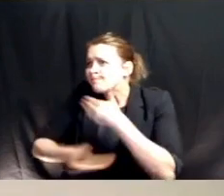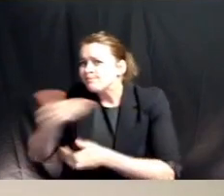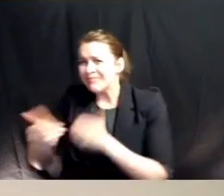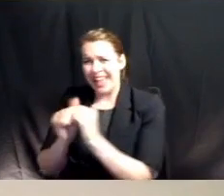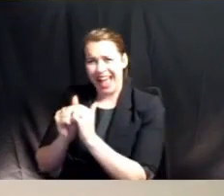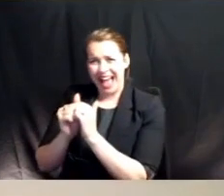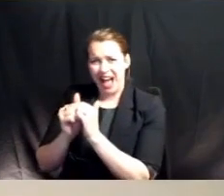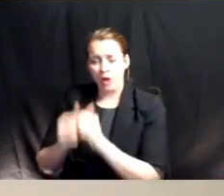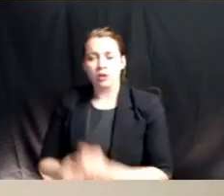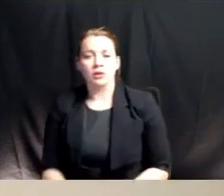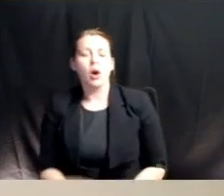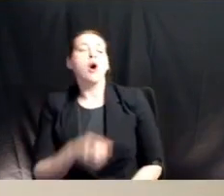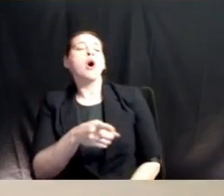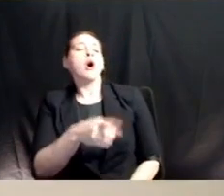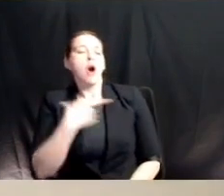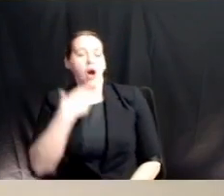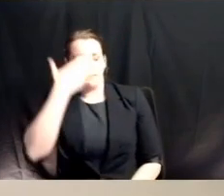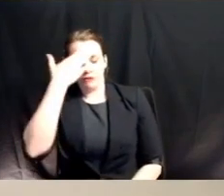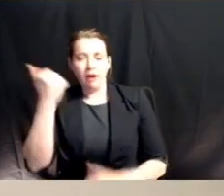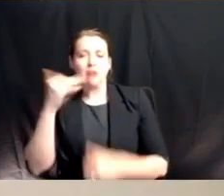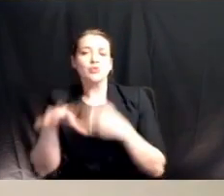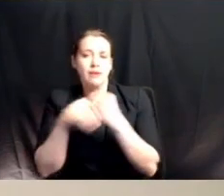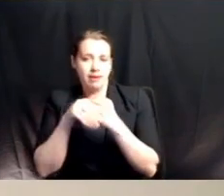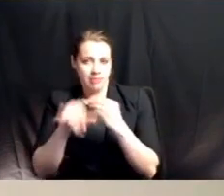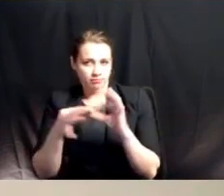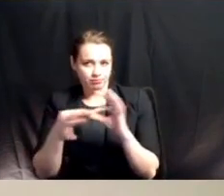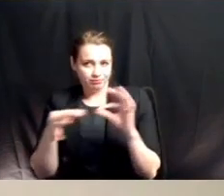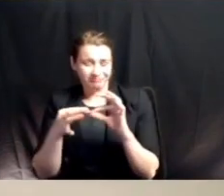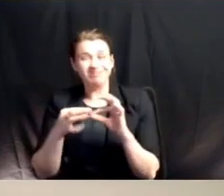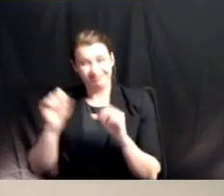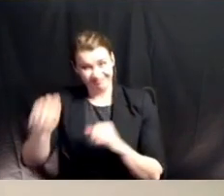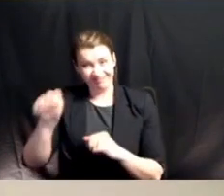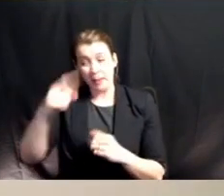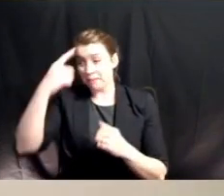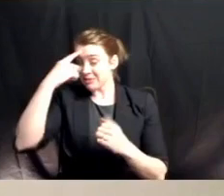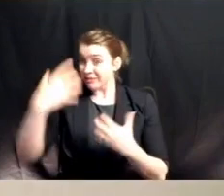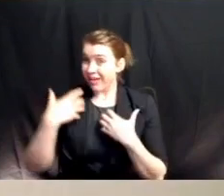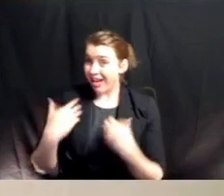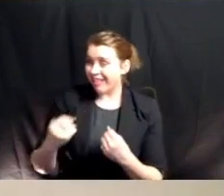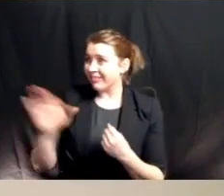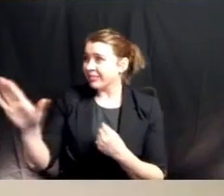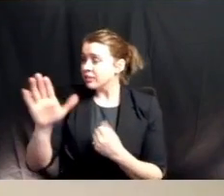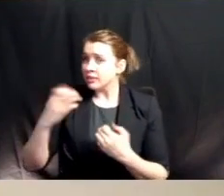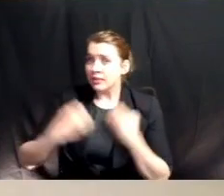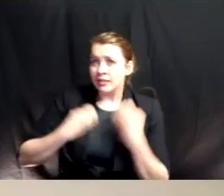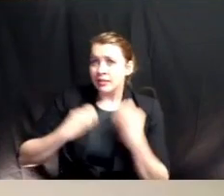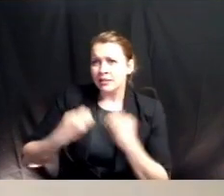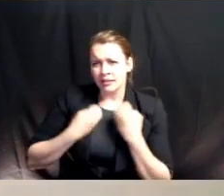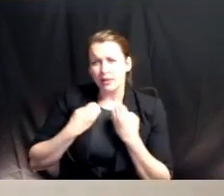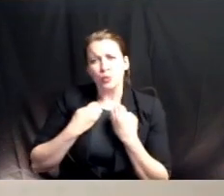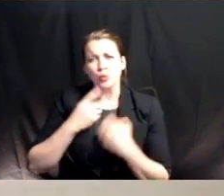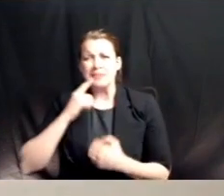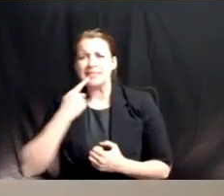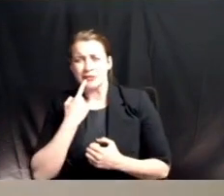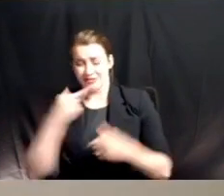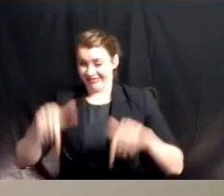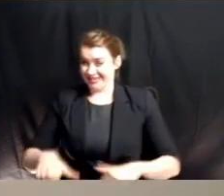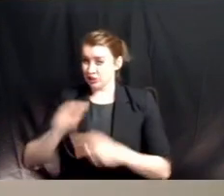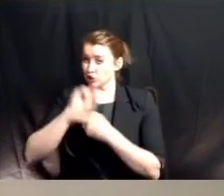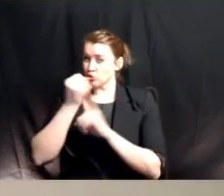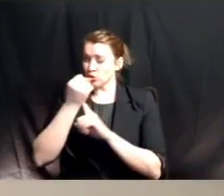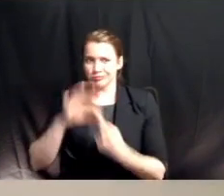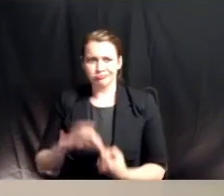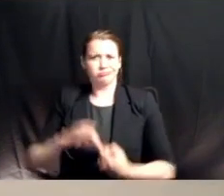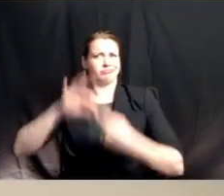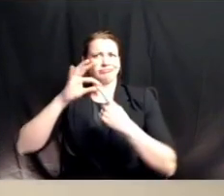to address that. Yes, that is a very serious issue. This is an unprecedented situation, not